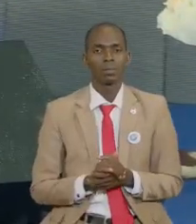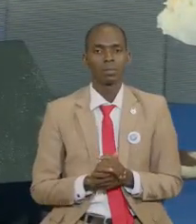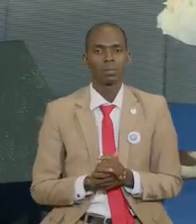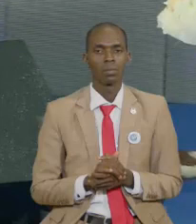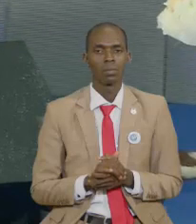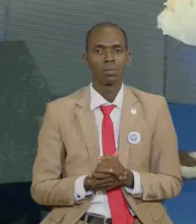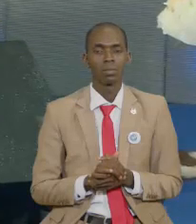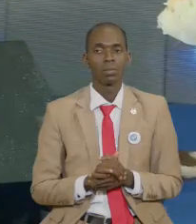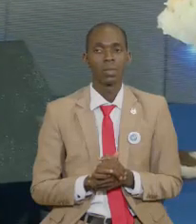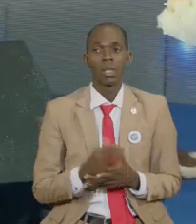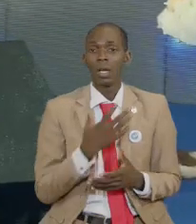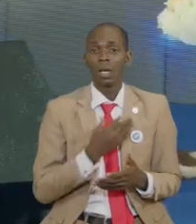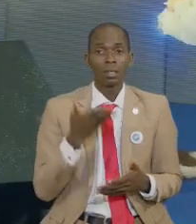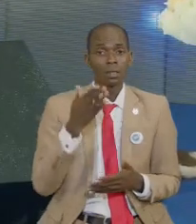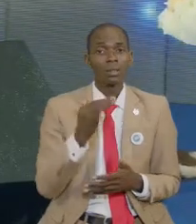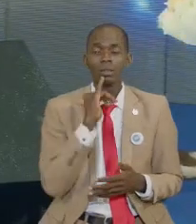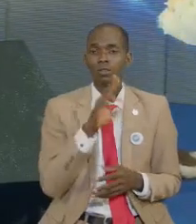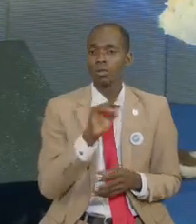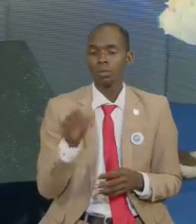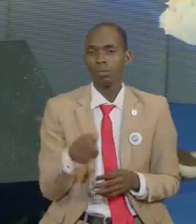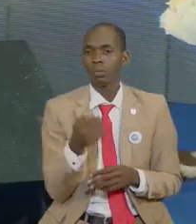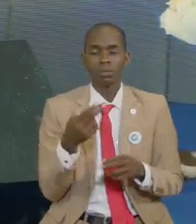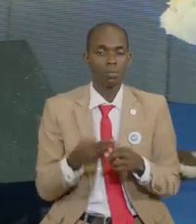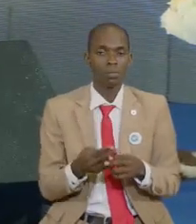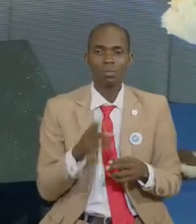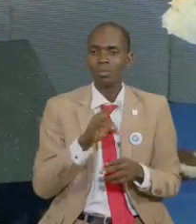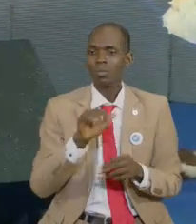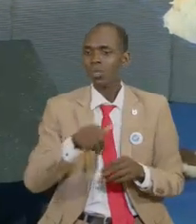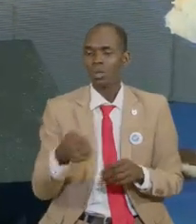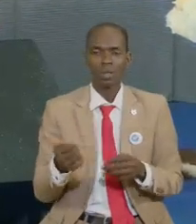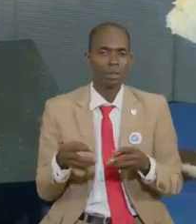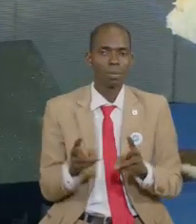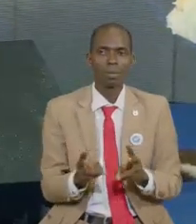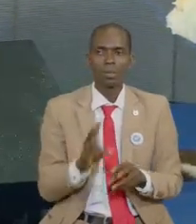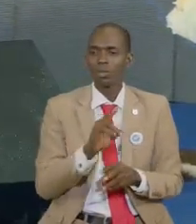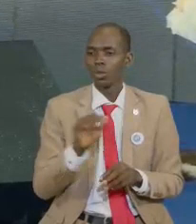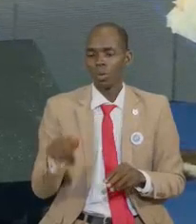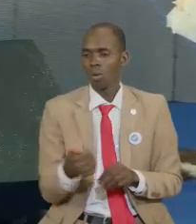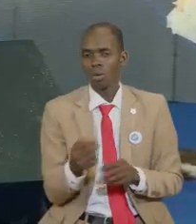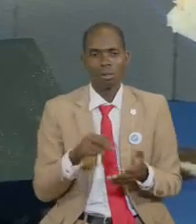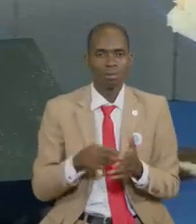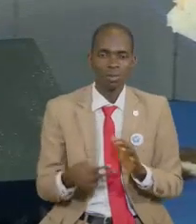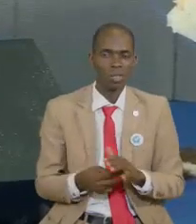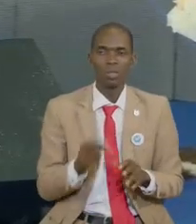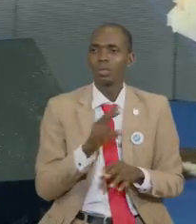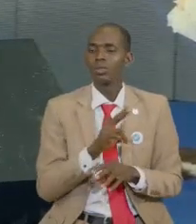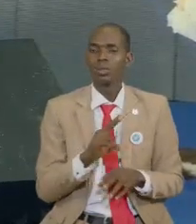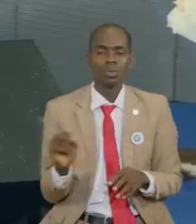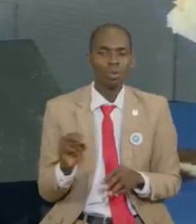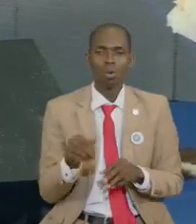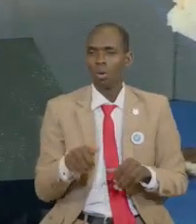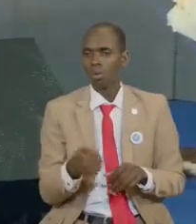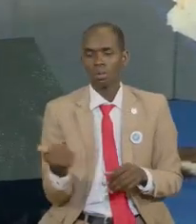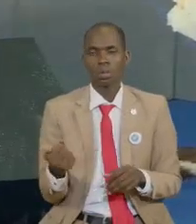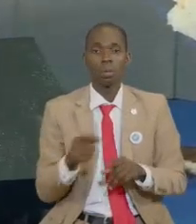And there's no other name. There's no other way. There are no other means by which we can be